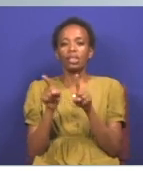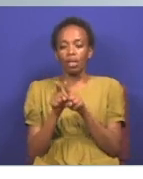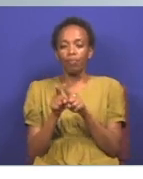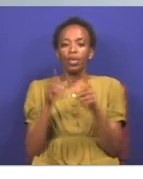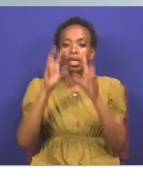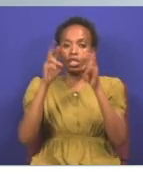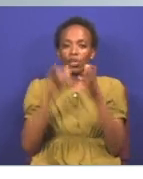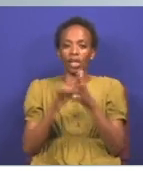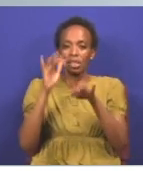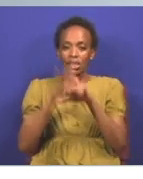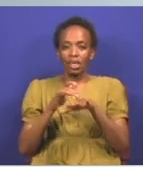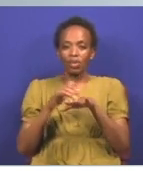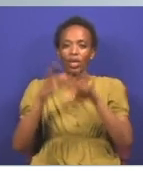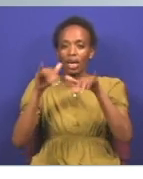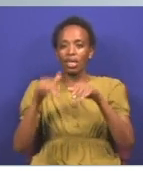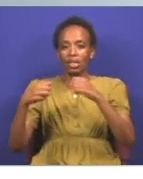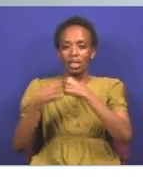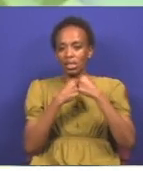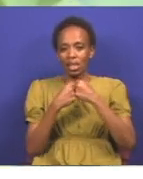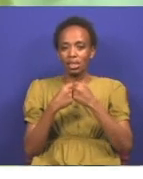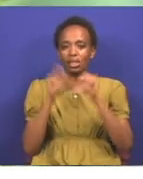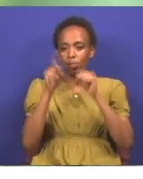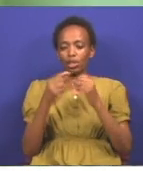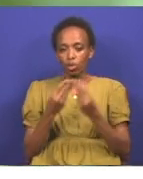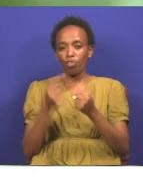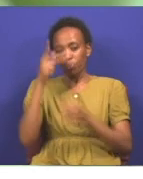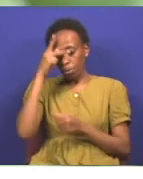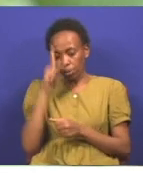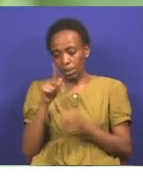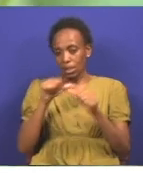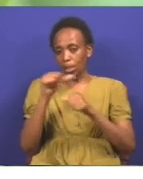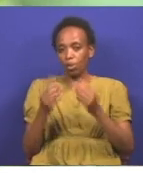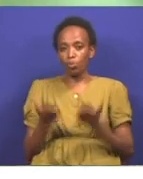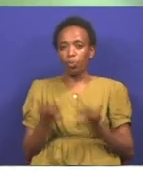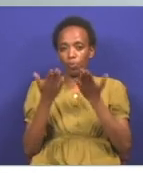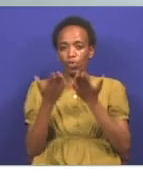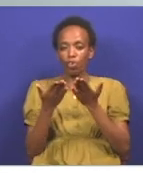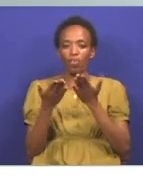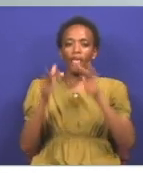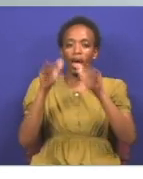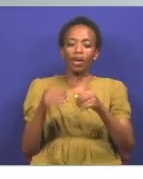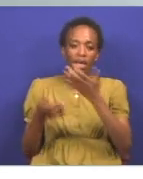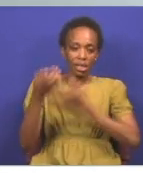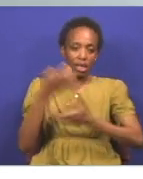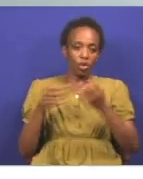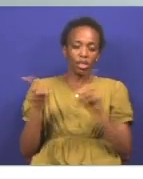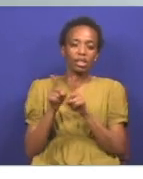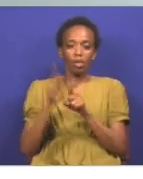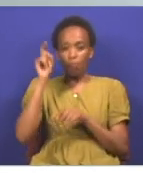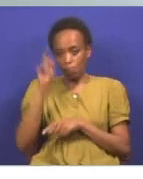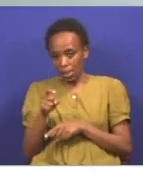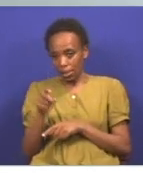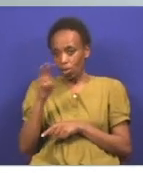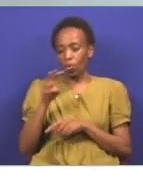on agriculture and challenges around agriculture be addressed. Policies around promotion of agroecology must also look at